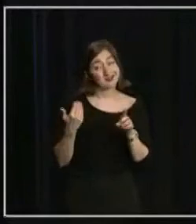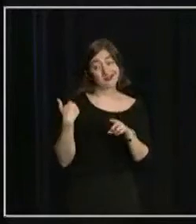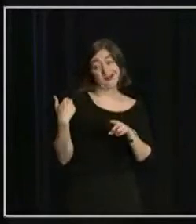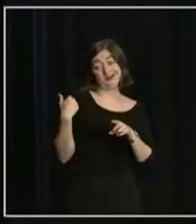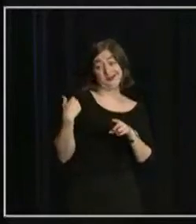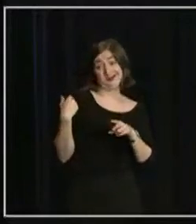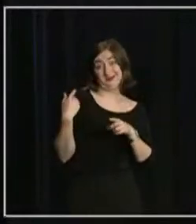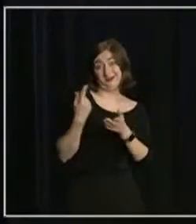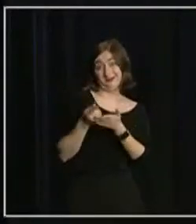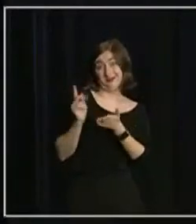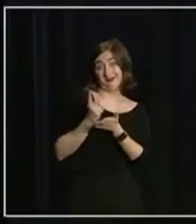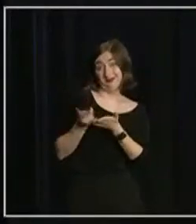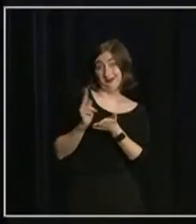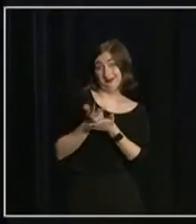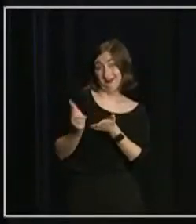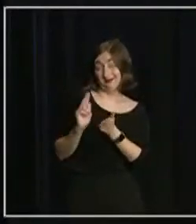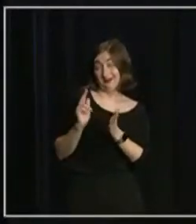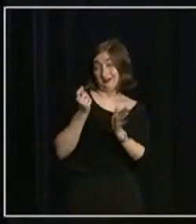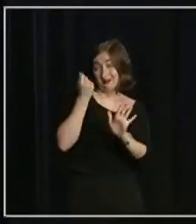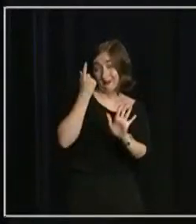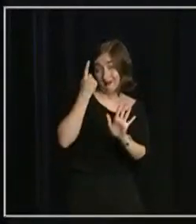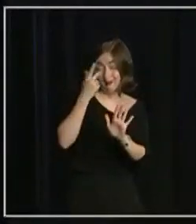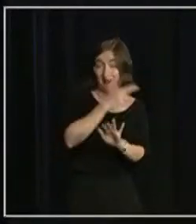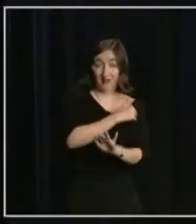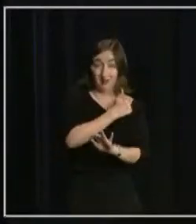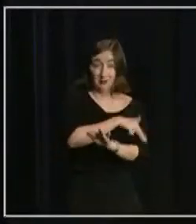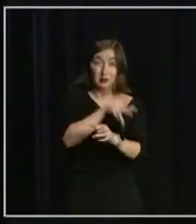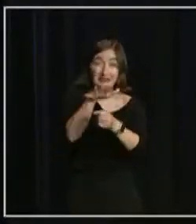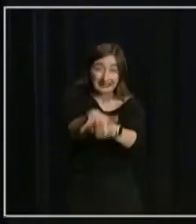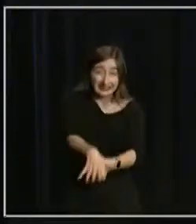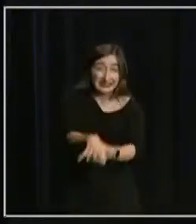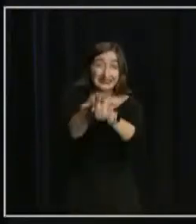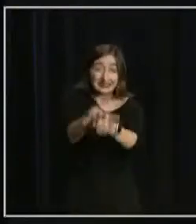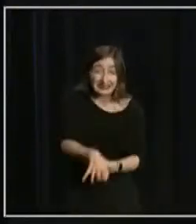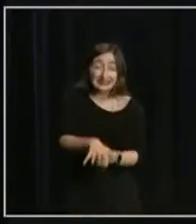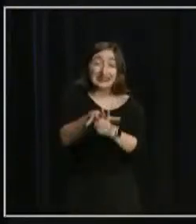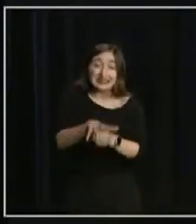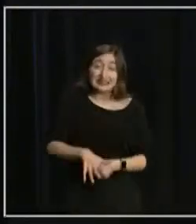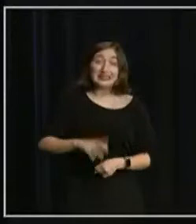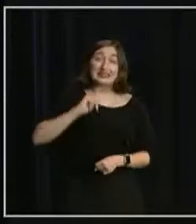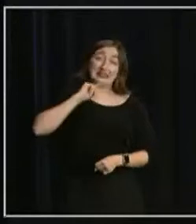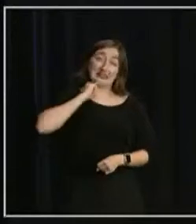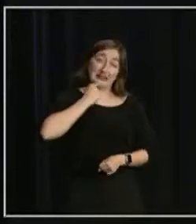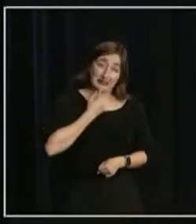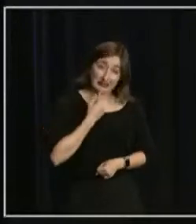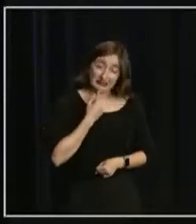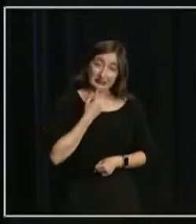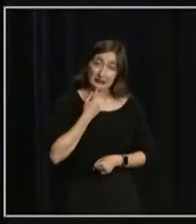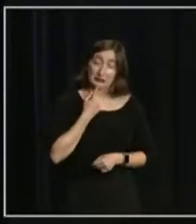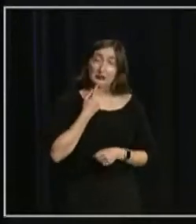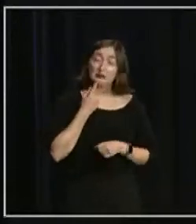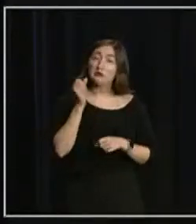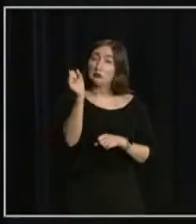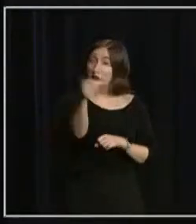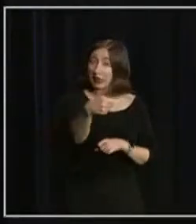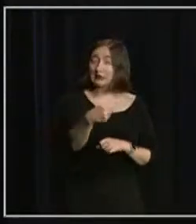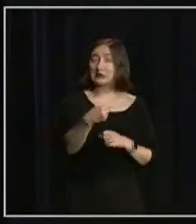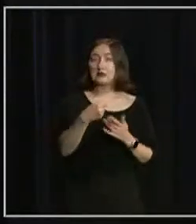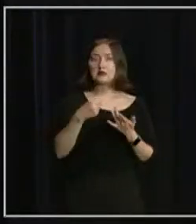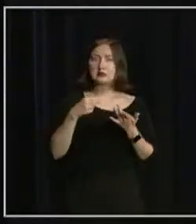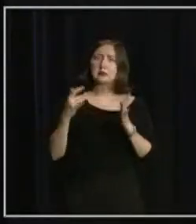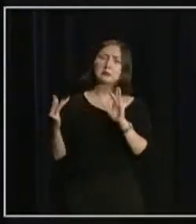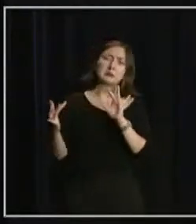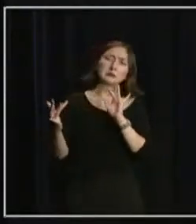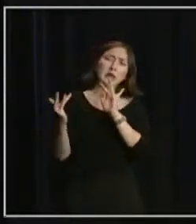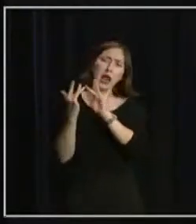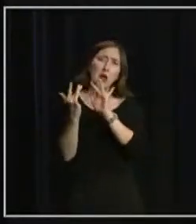the incredible duress that hospitals have been experiencing. So just know that there are networks, there are processes for at least balancing